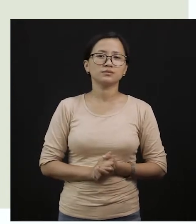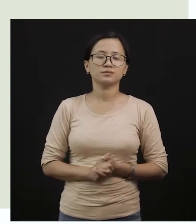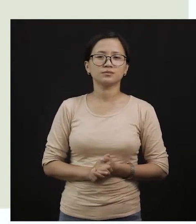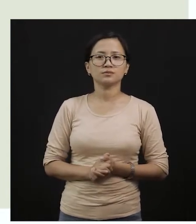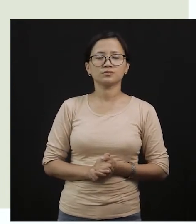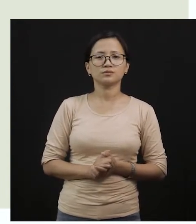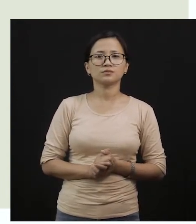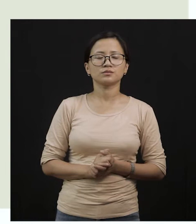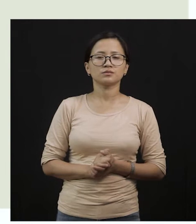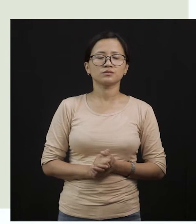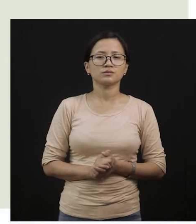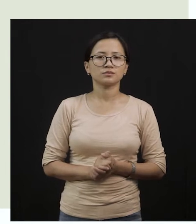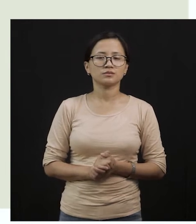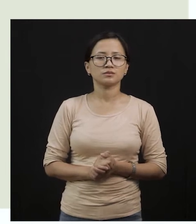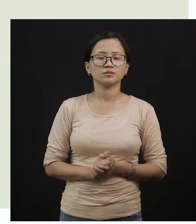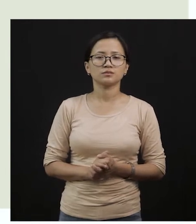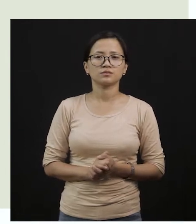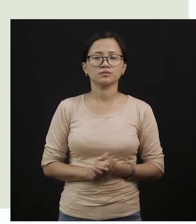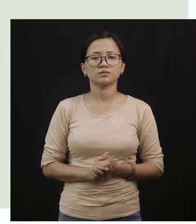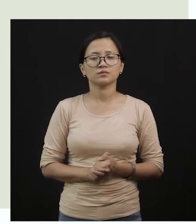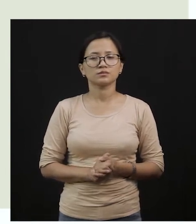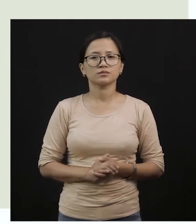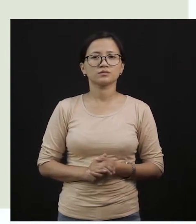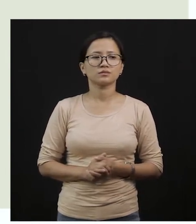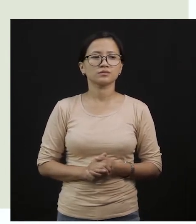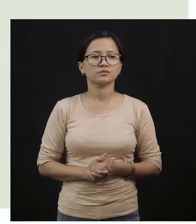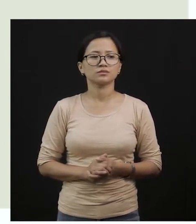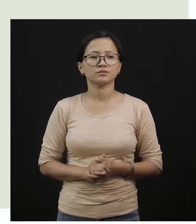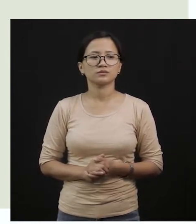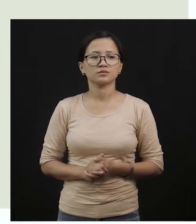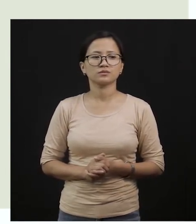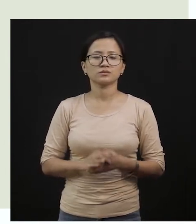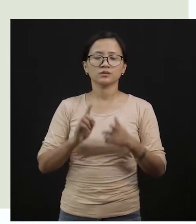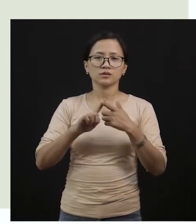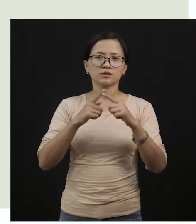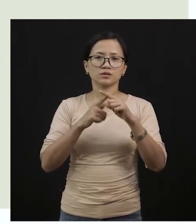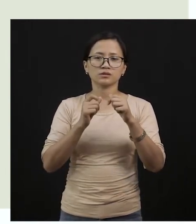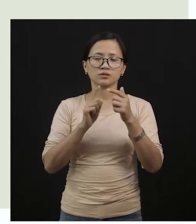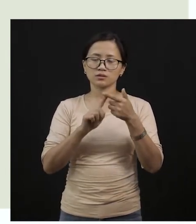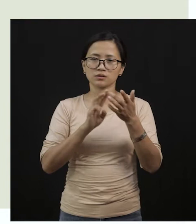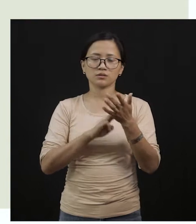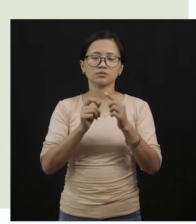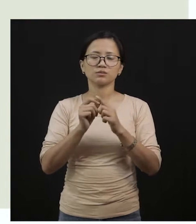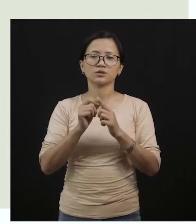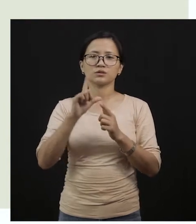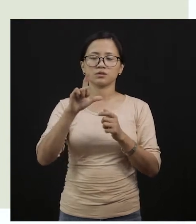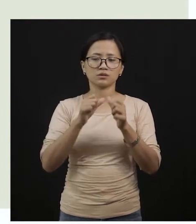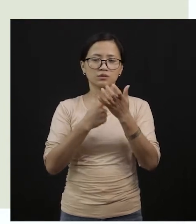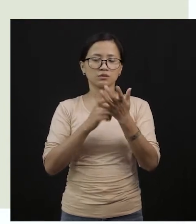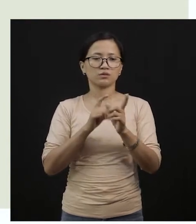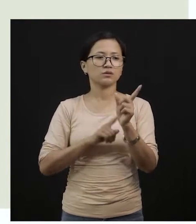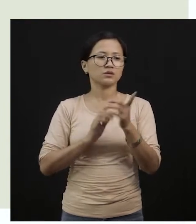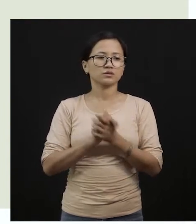or emotional growth development has stopped growing. Exemplary, serving